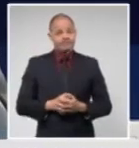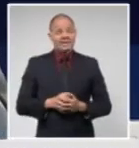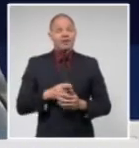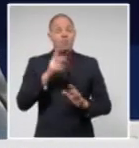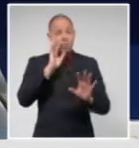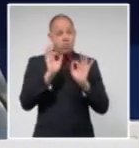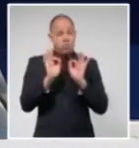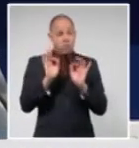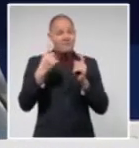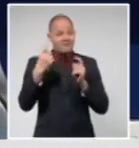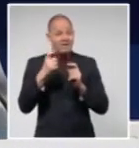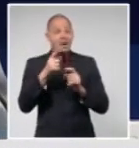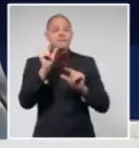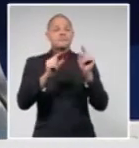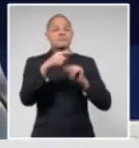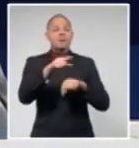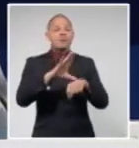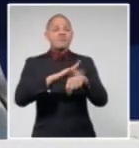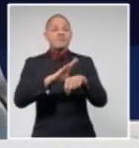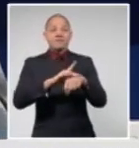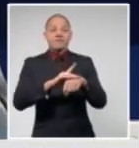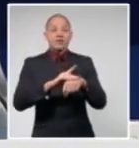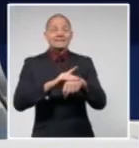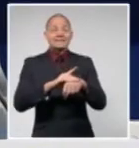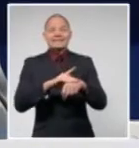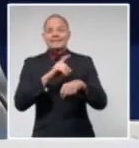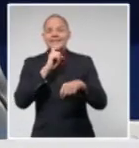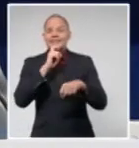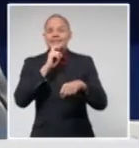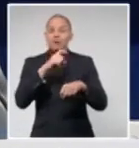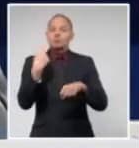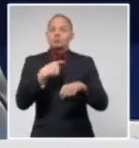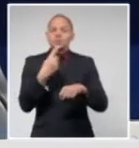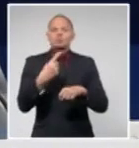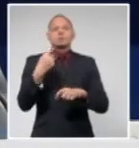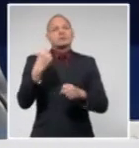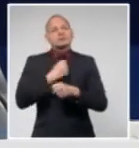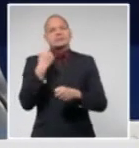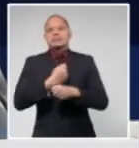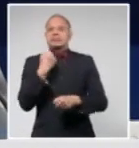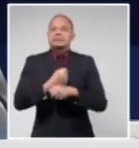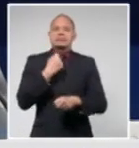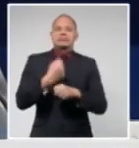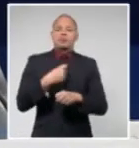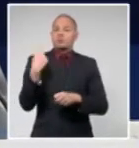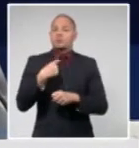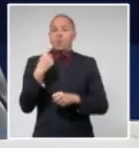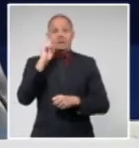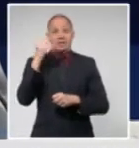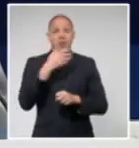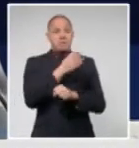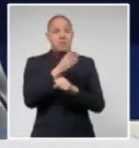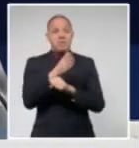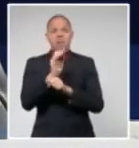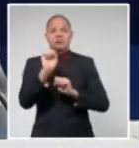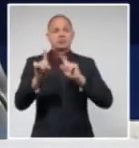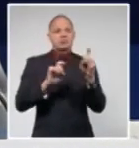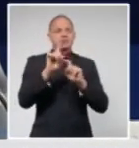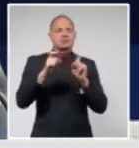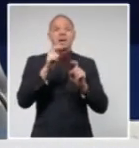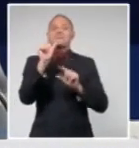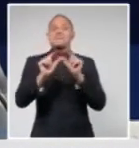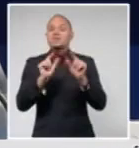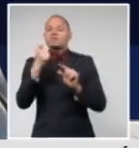virus. This is a high-risk group, which is why we are working hard to trace and test all